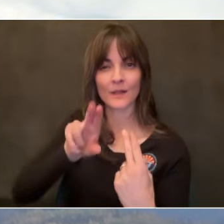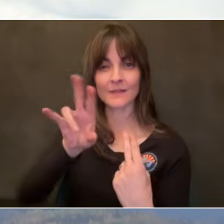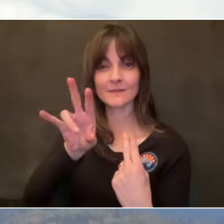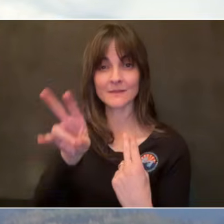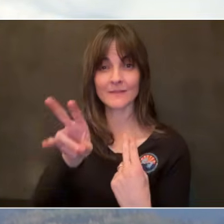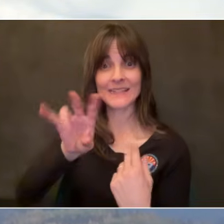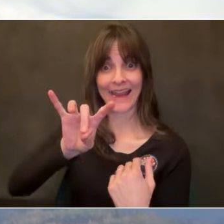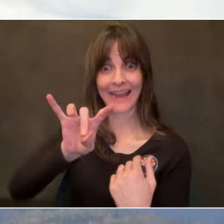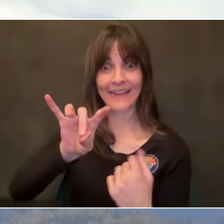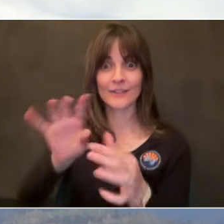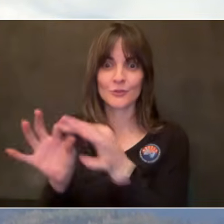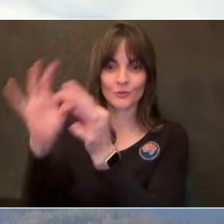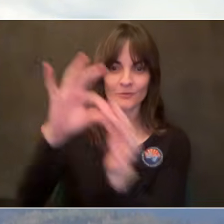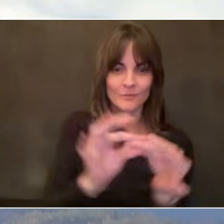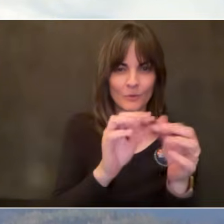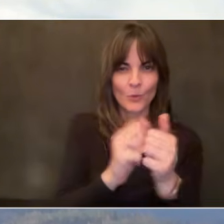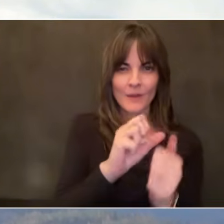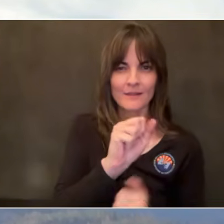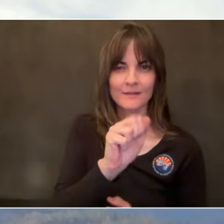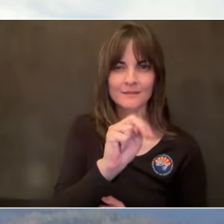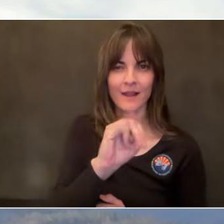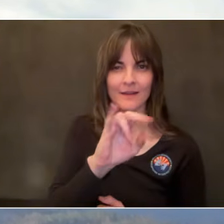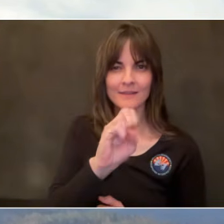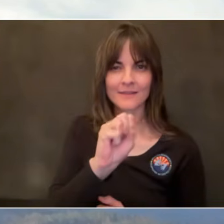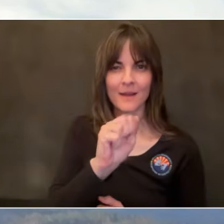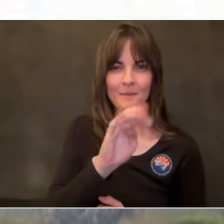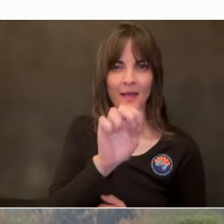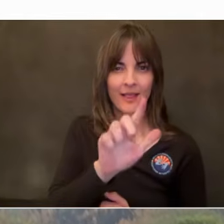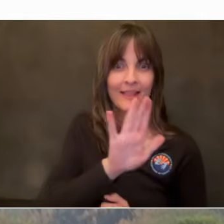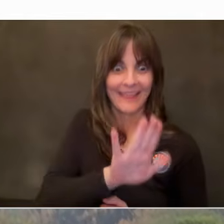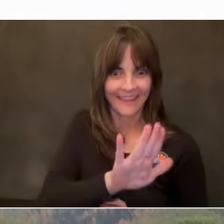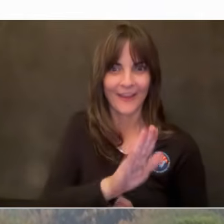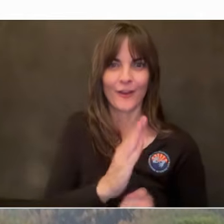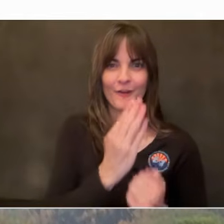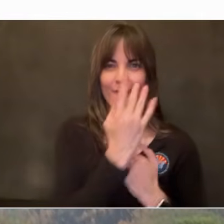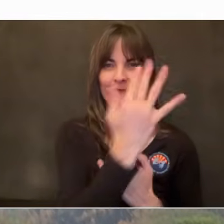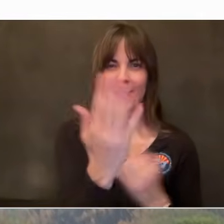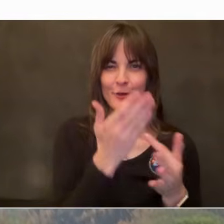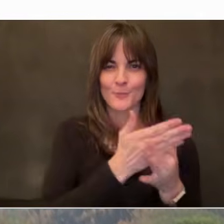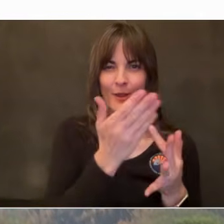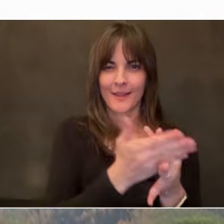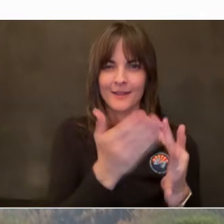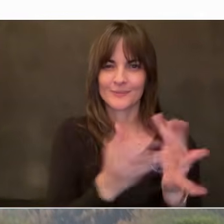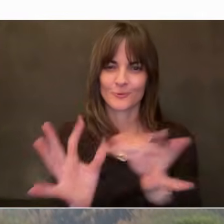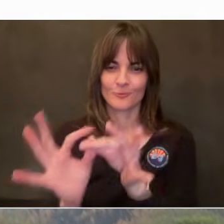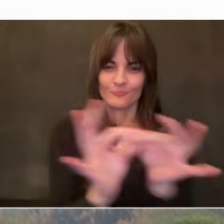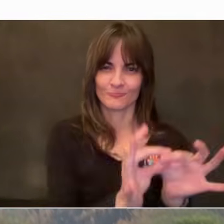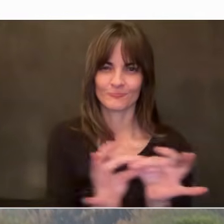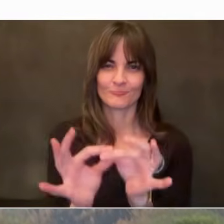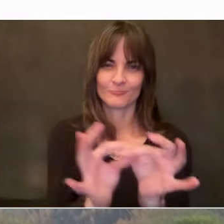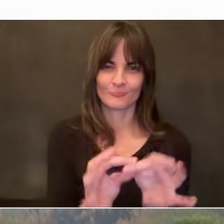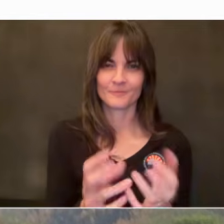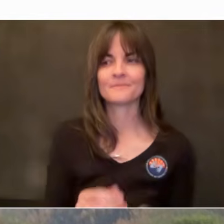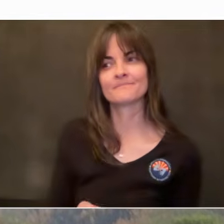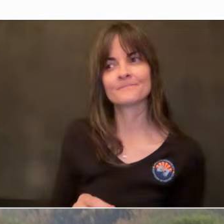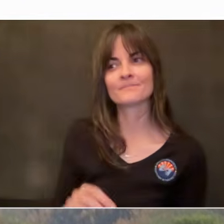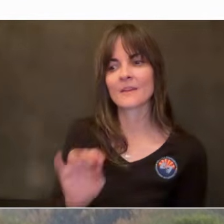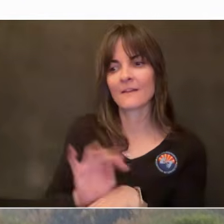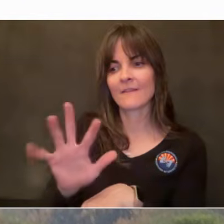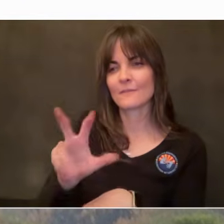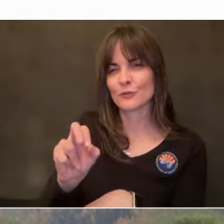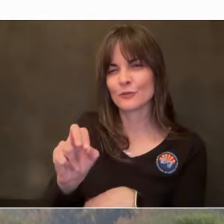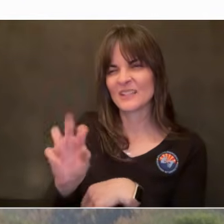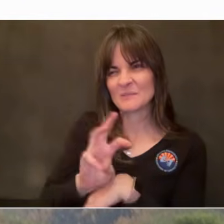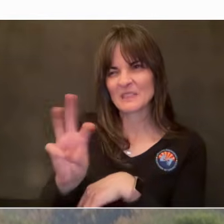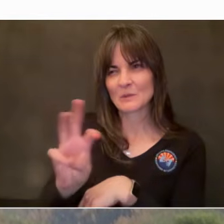they had been working on over the last couple years on Highway 78. Yeah, so around 5:30, 6 o'clock that morning, we were